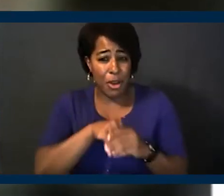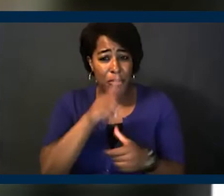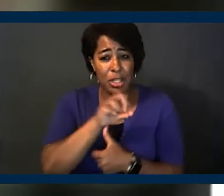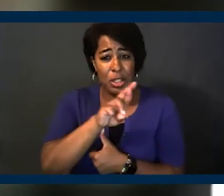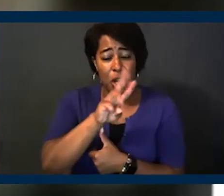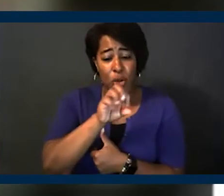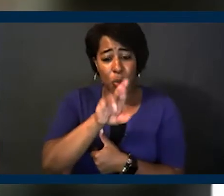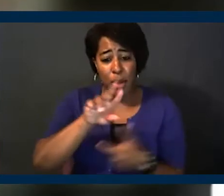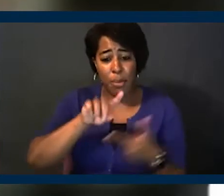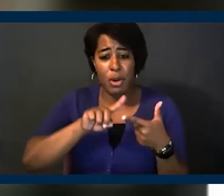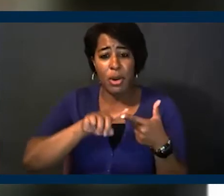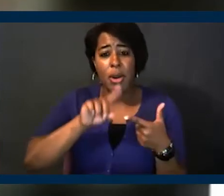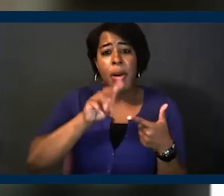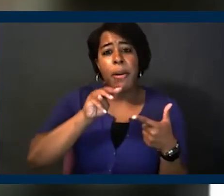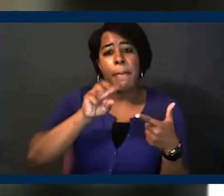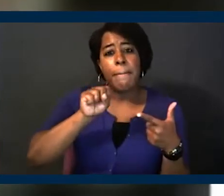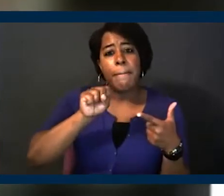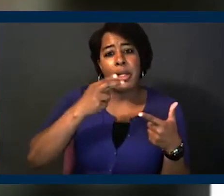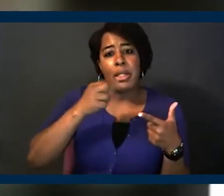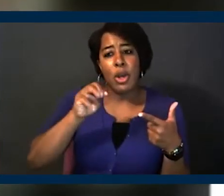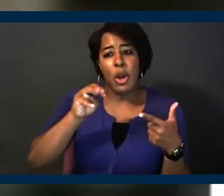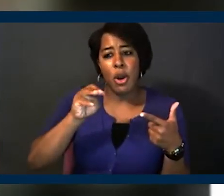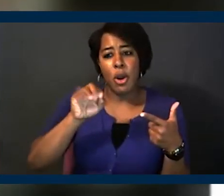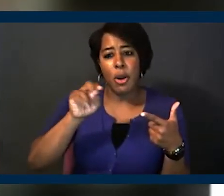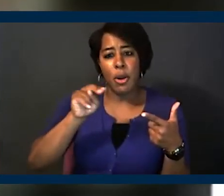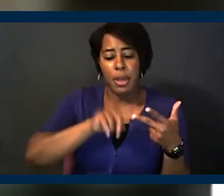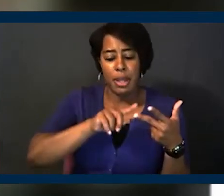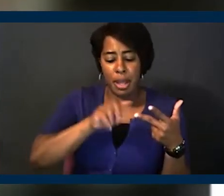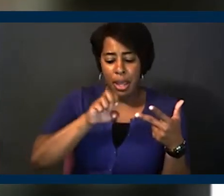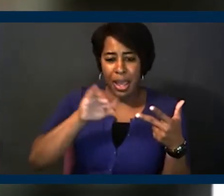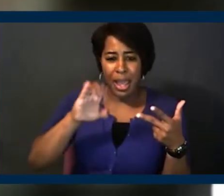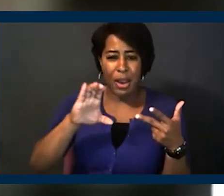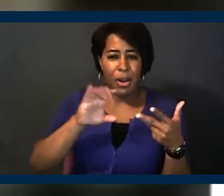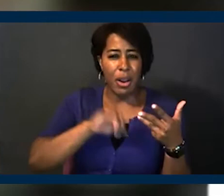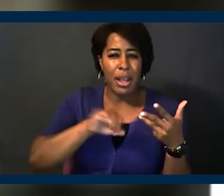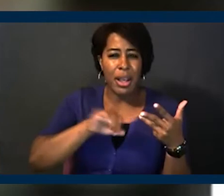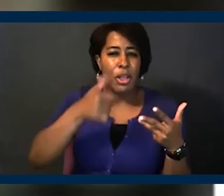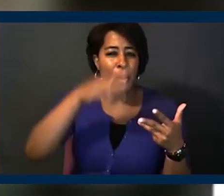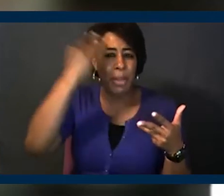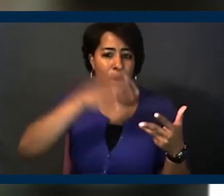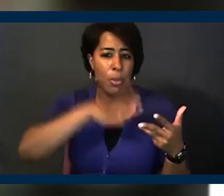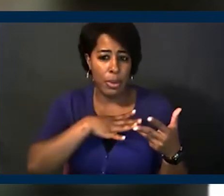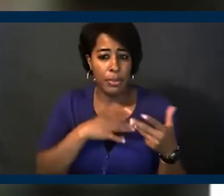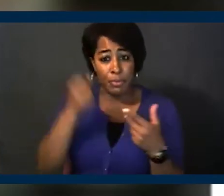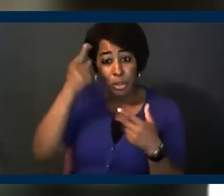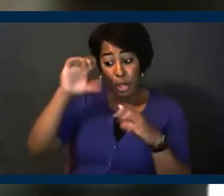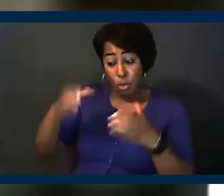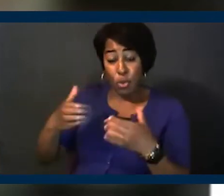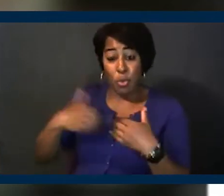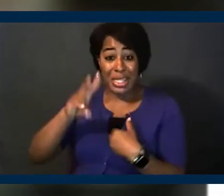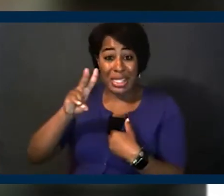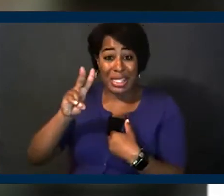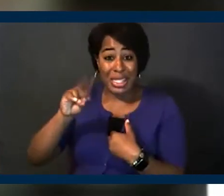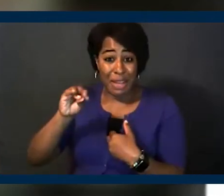Ms. Kathleen Harmon, and one other, Eric Herford, and one other Black woman out of about 70 people.